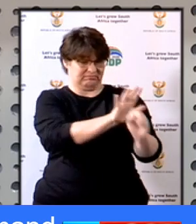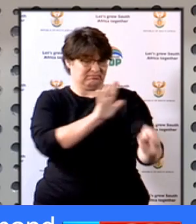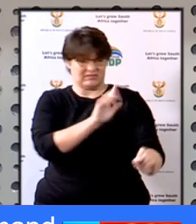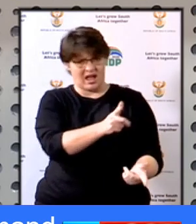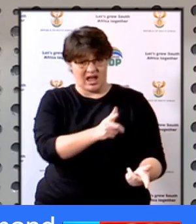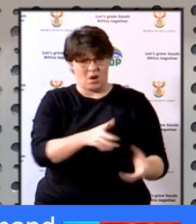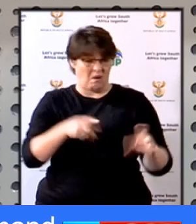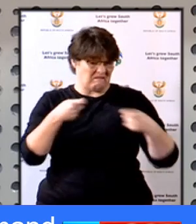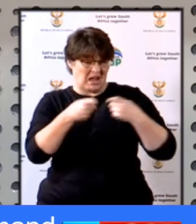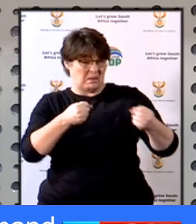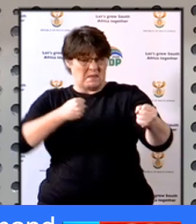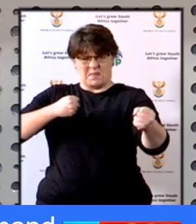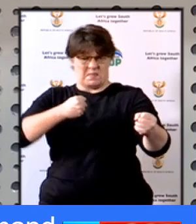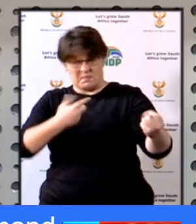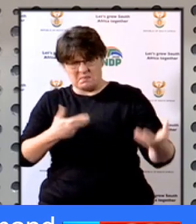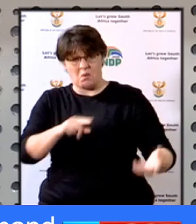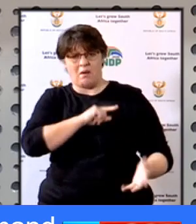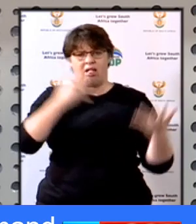physical fights